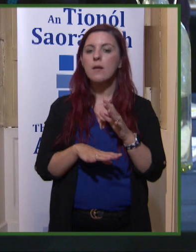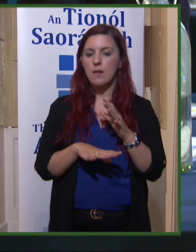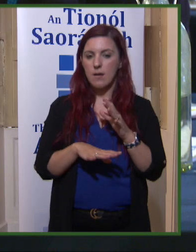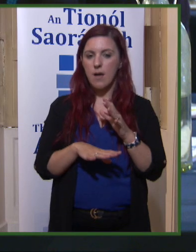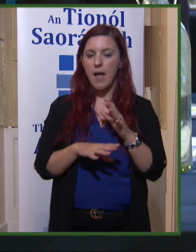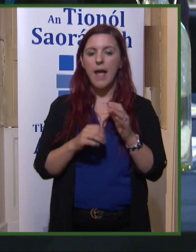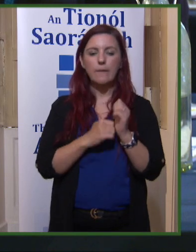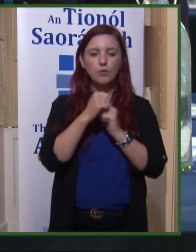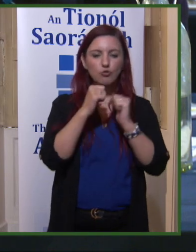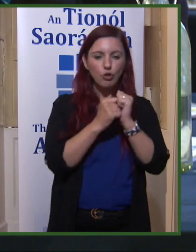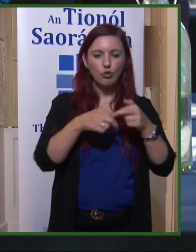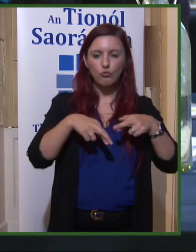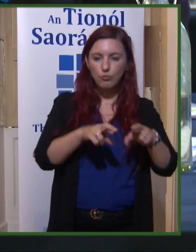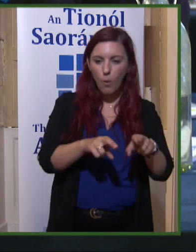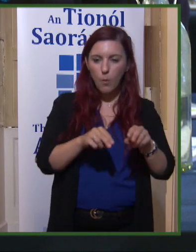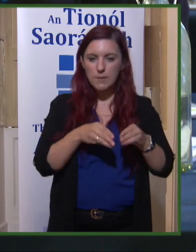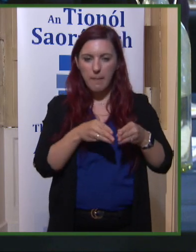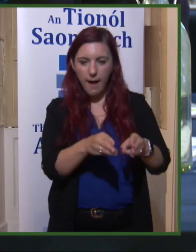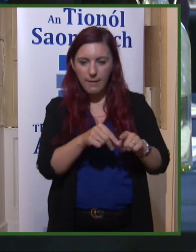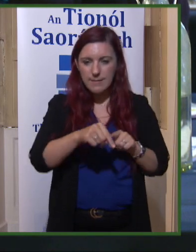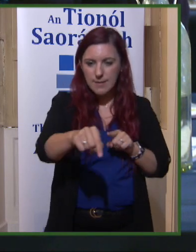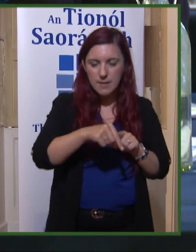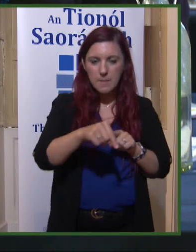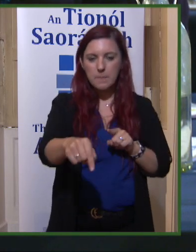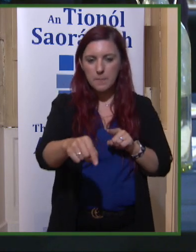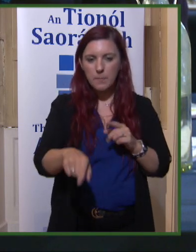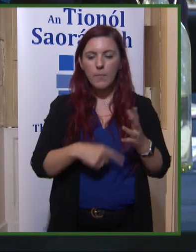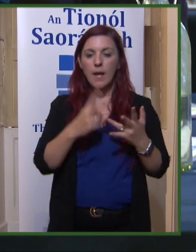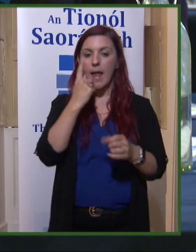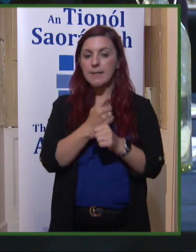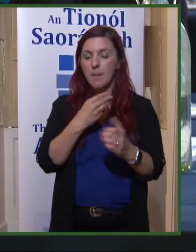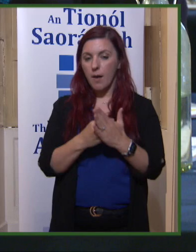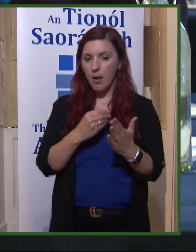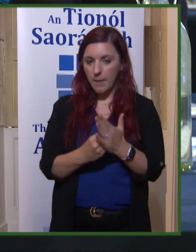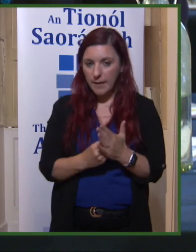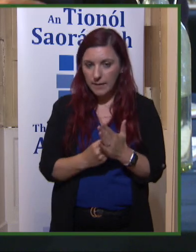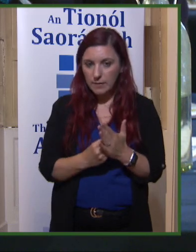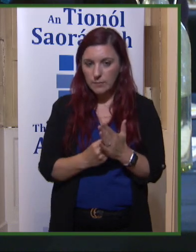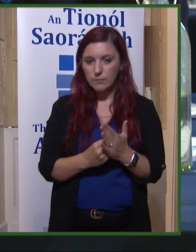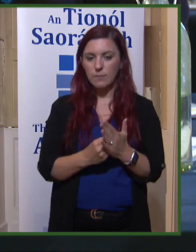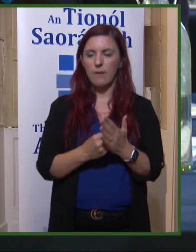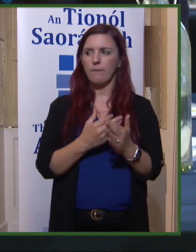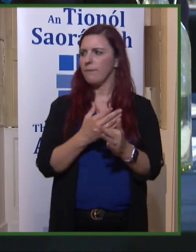roads, footpaths, nighttime economy, planning, land use, strategic development.